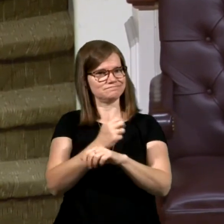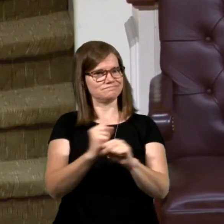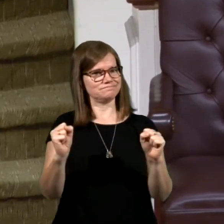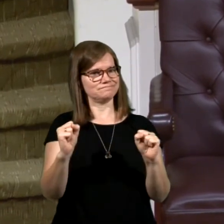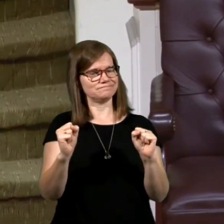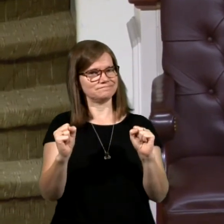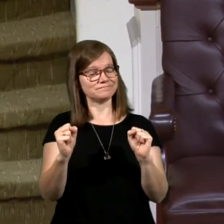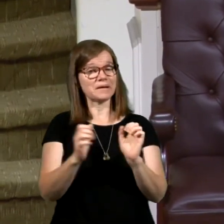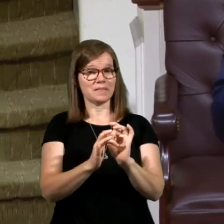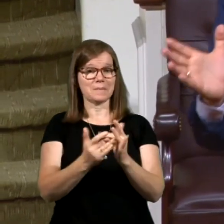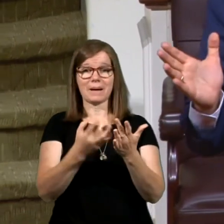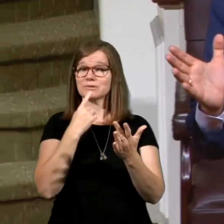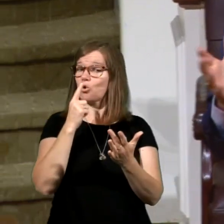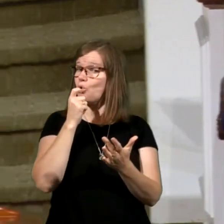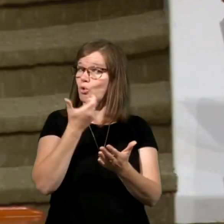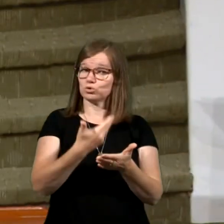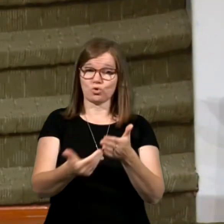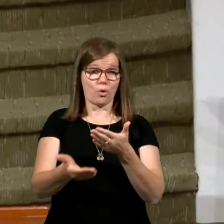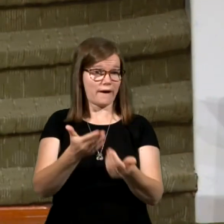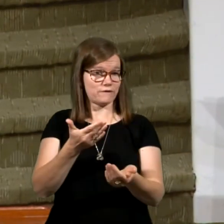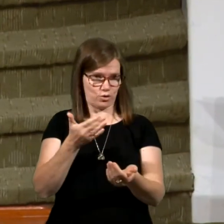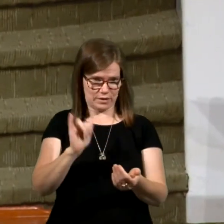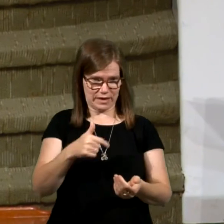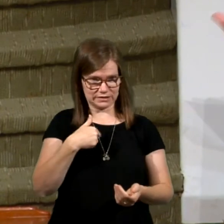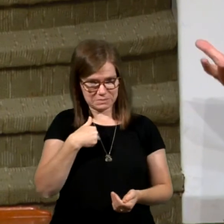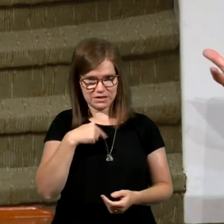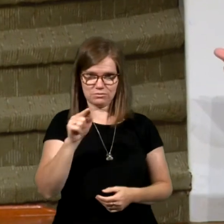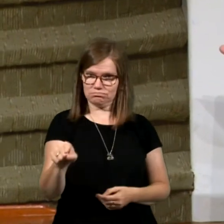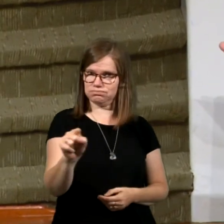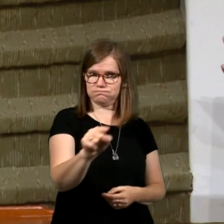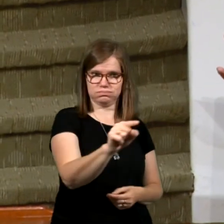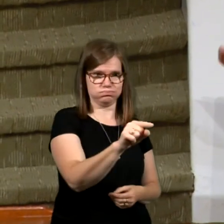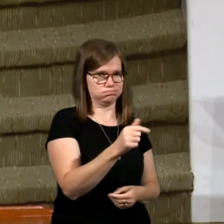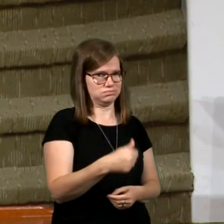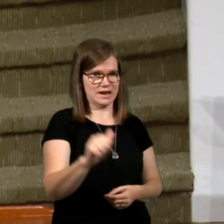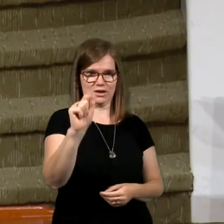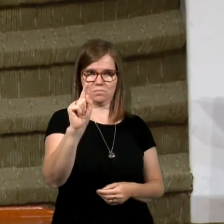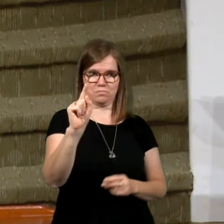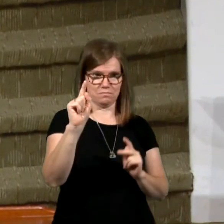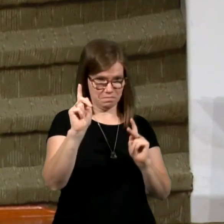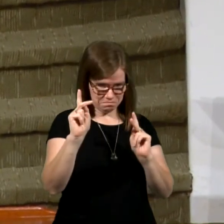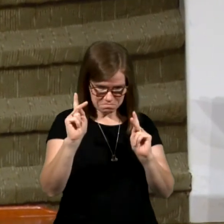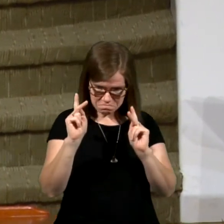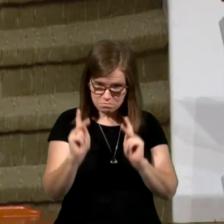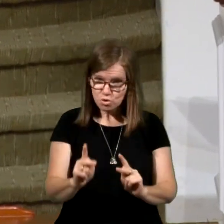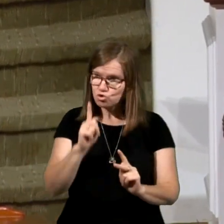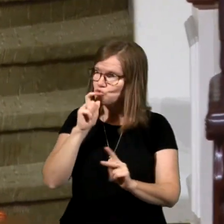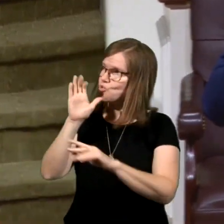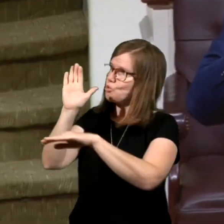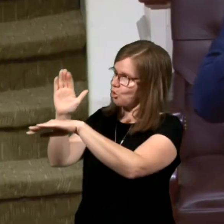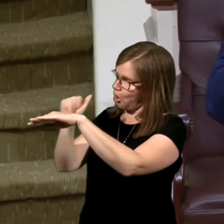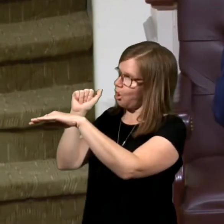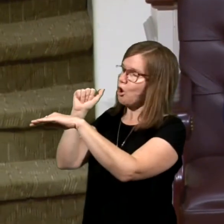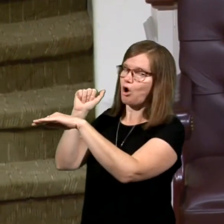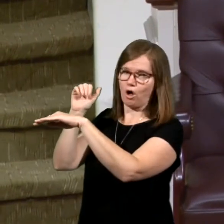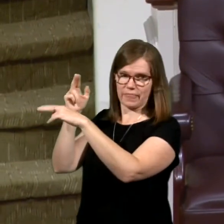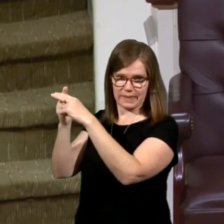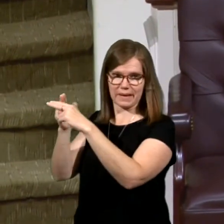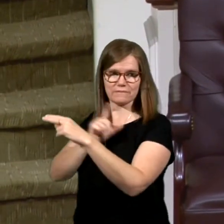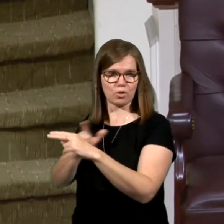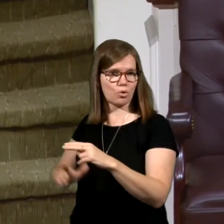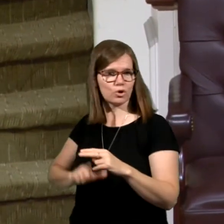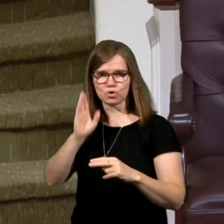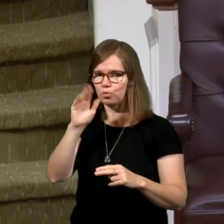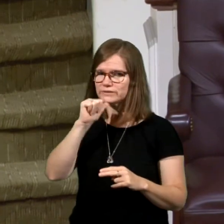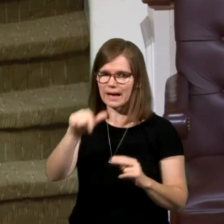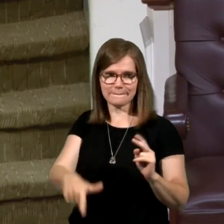that whosoever, that's me, that's you, that's anyone, that would call upon the Lord would not perish